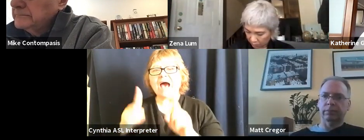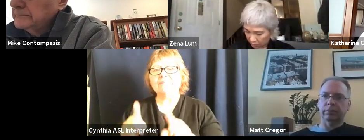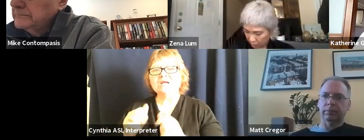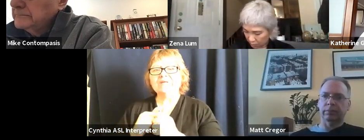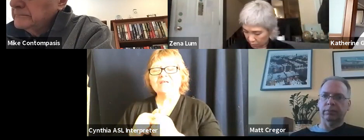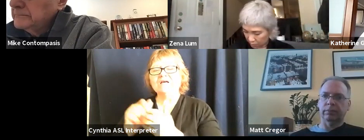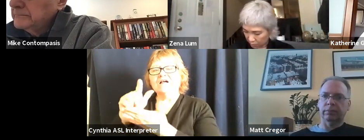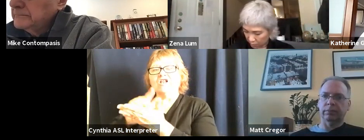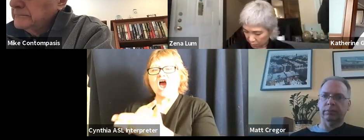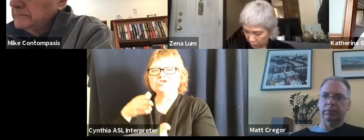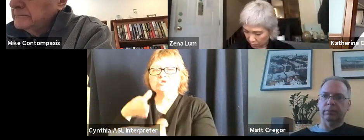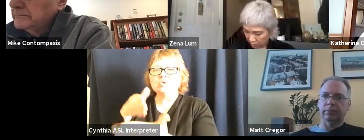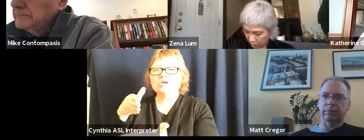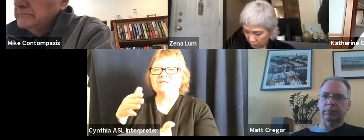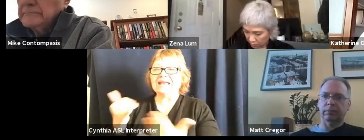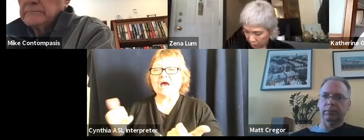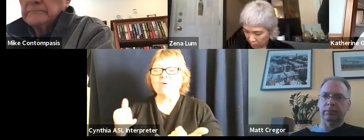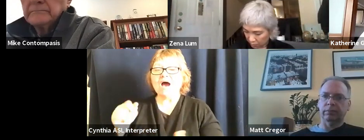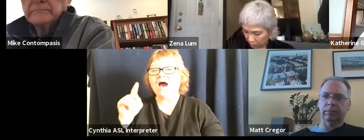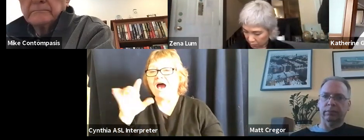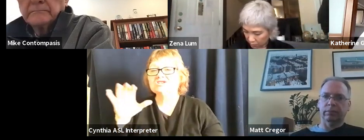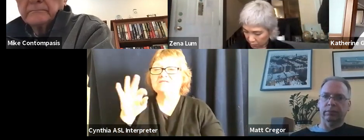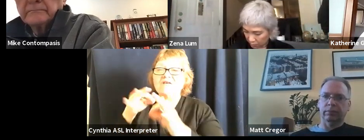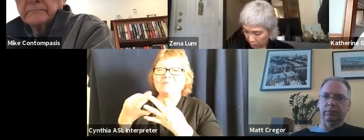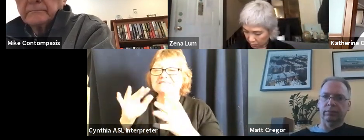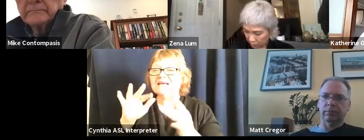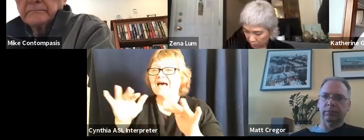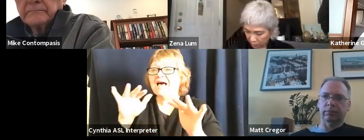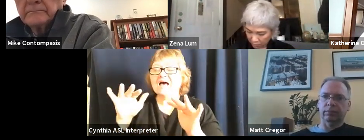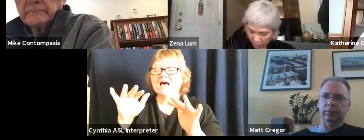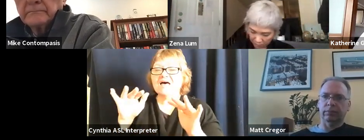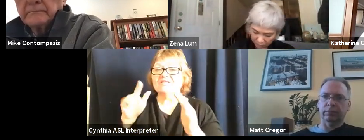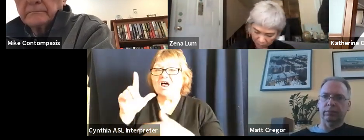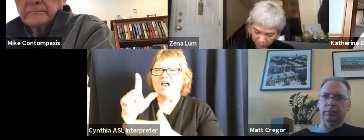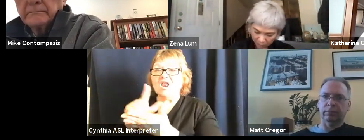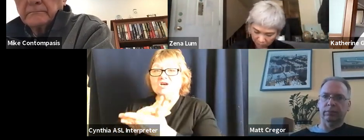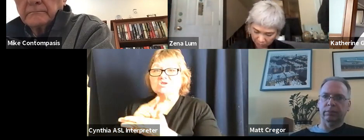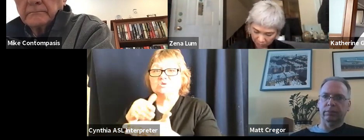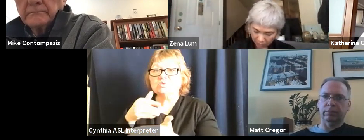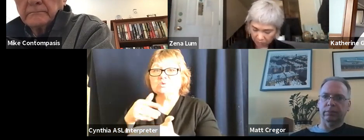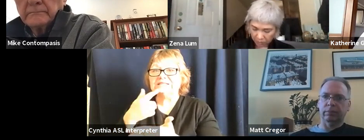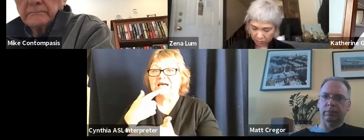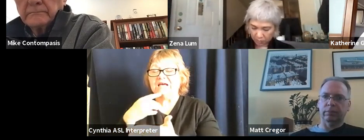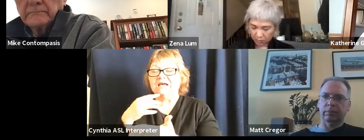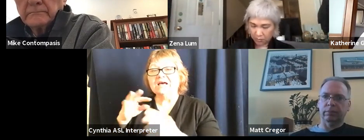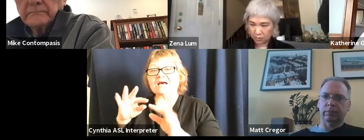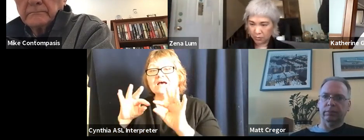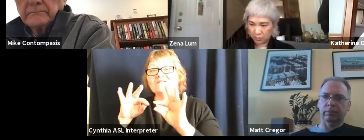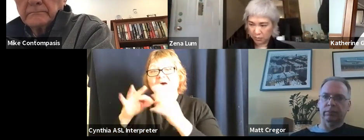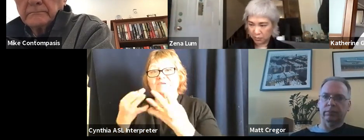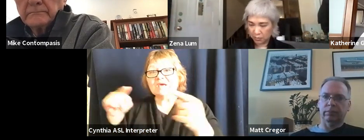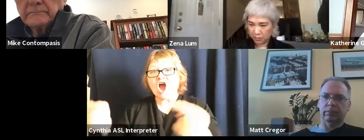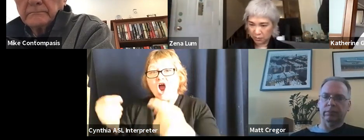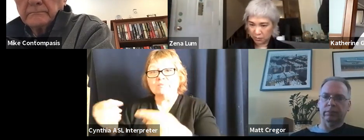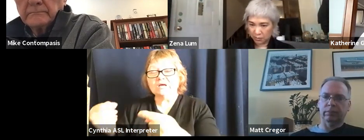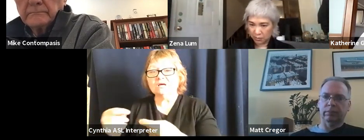lawsuit, that now hundreds of families are like, you know, the lawsuit is saying that families are being harmed because of this, but what about the